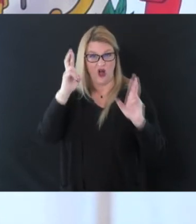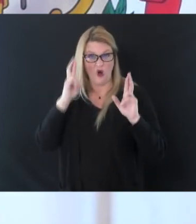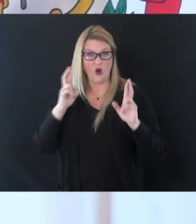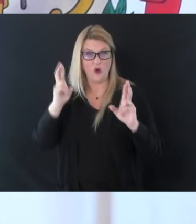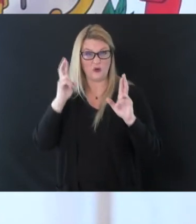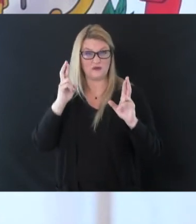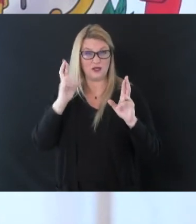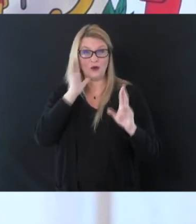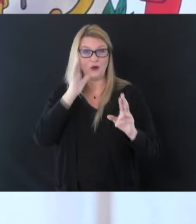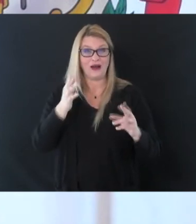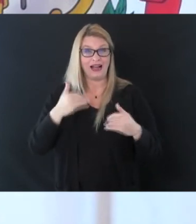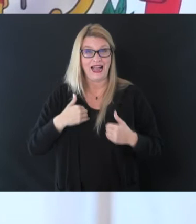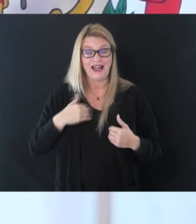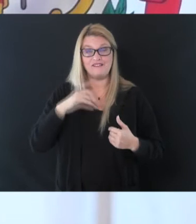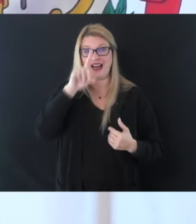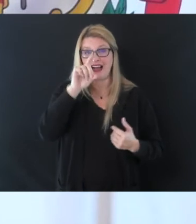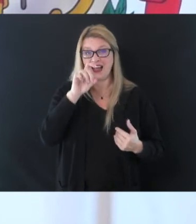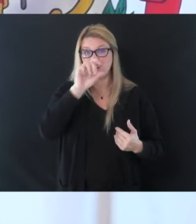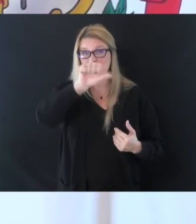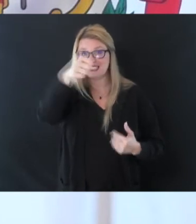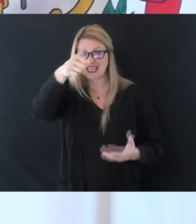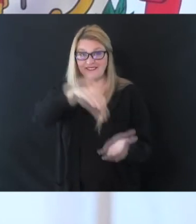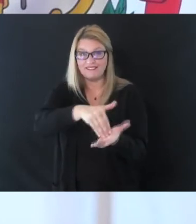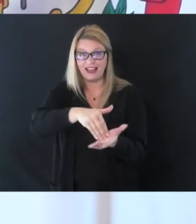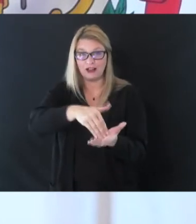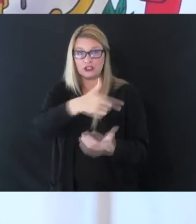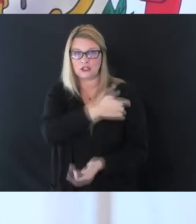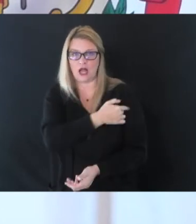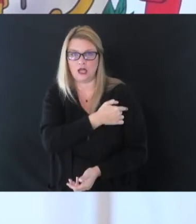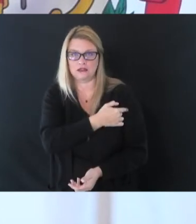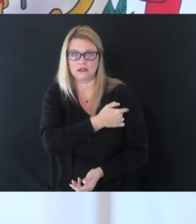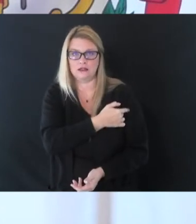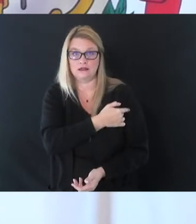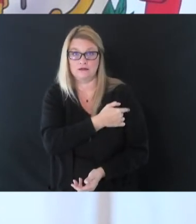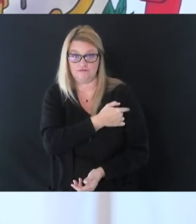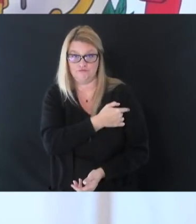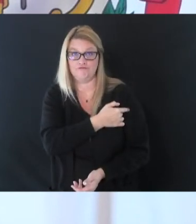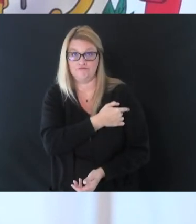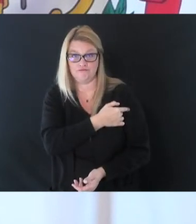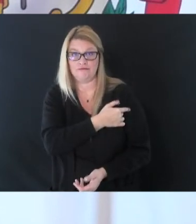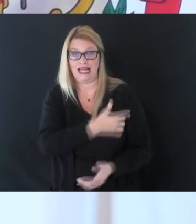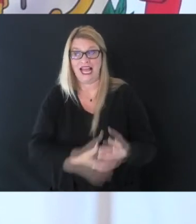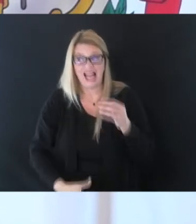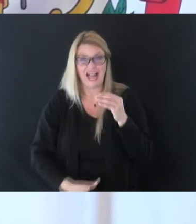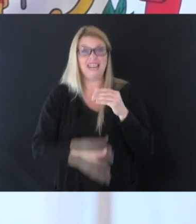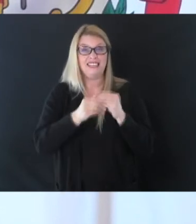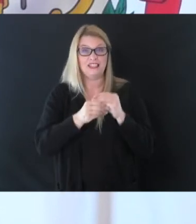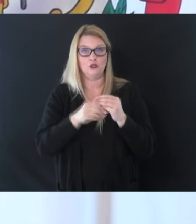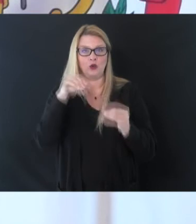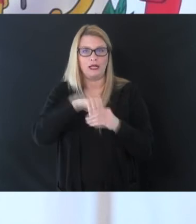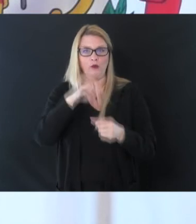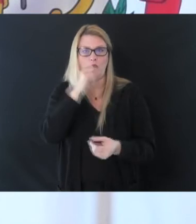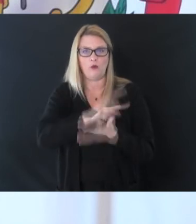get 110,000 doses, additional doses in a